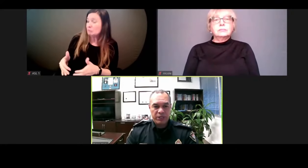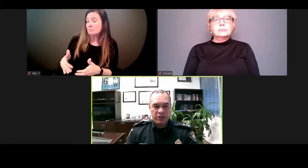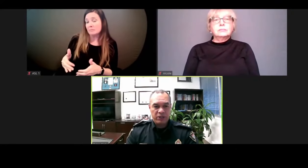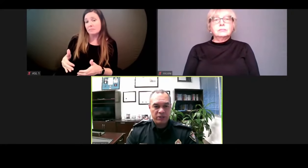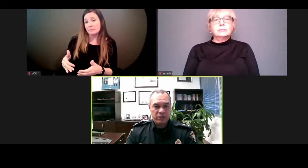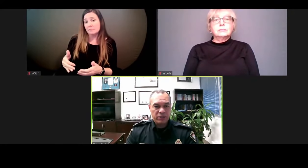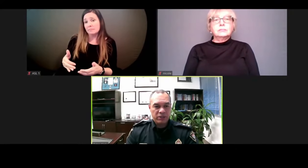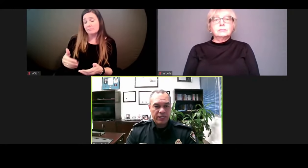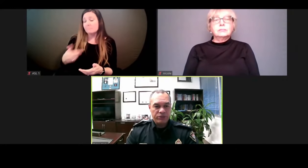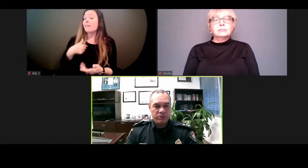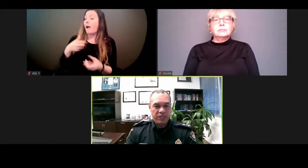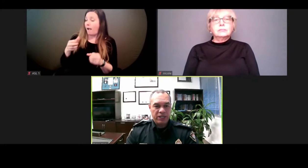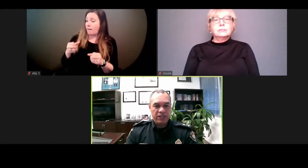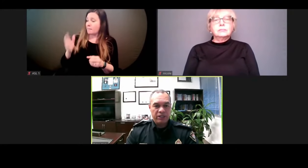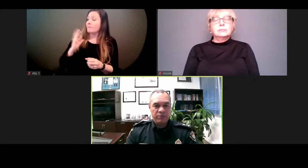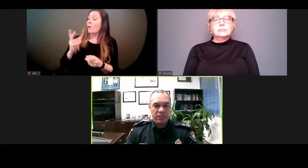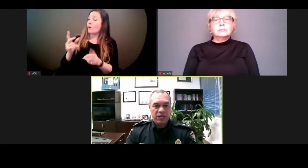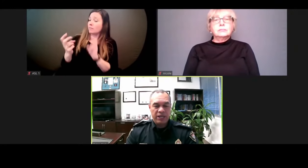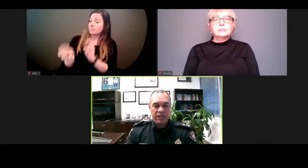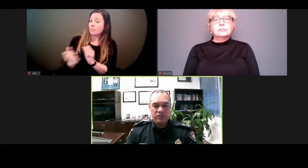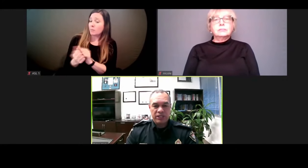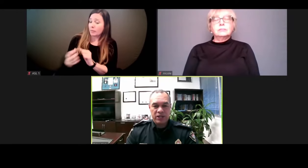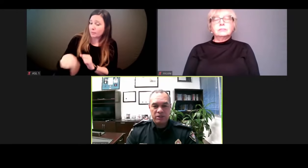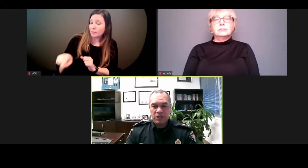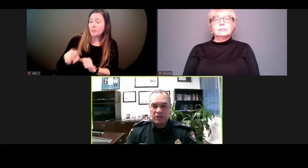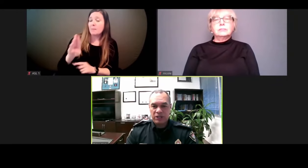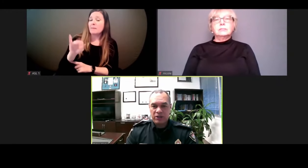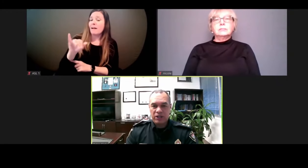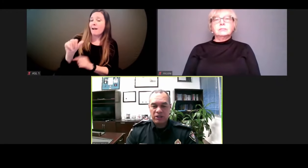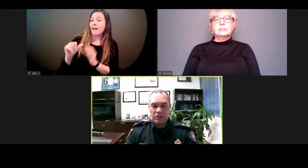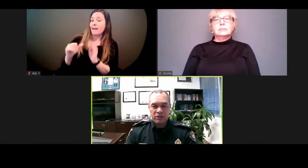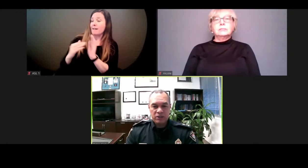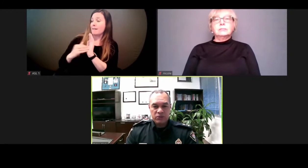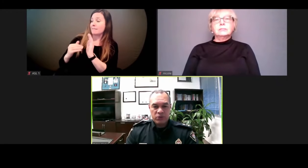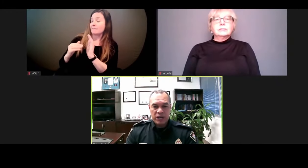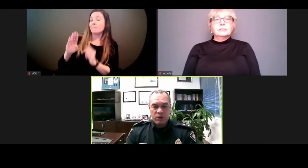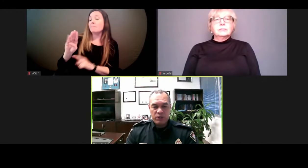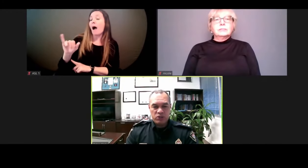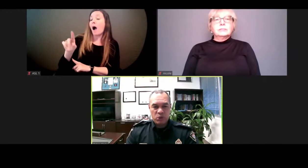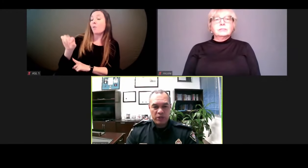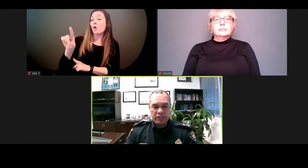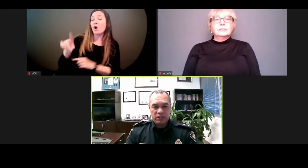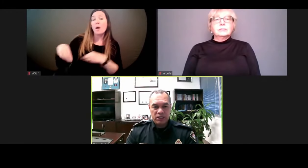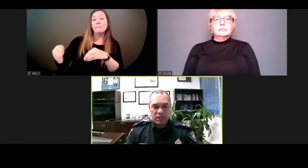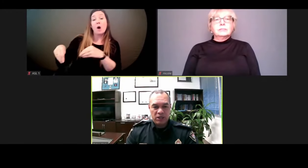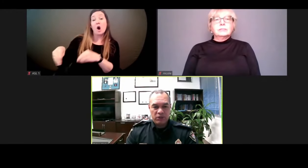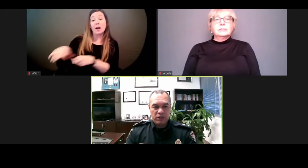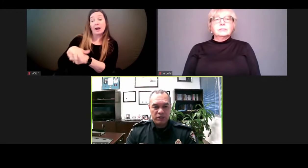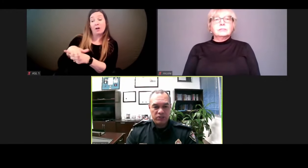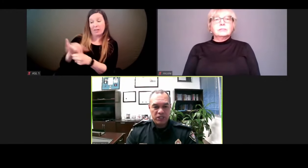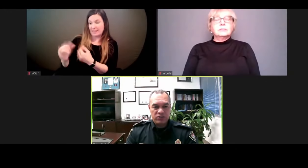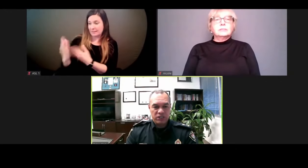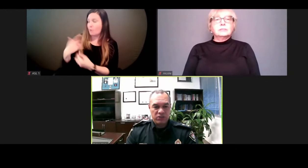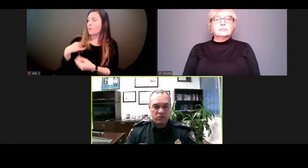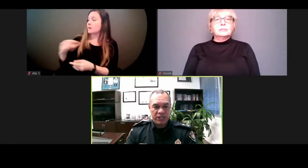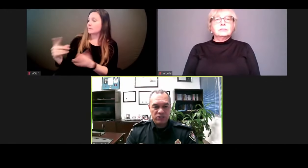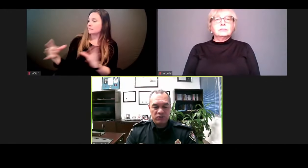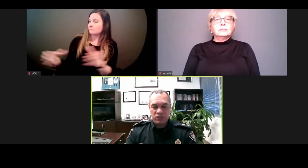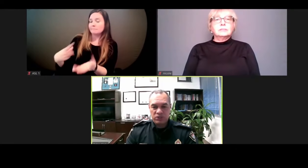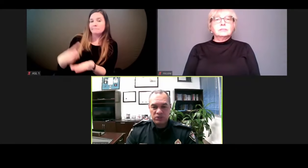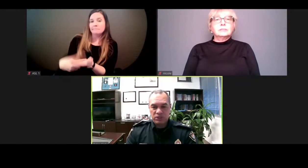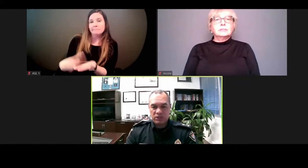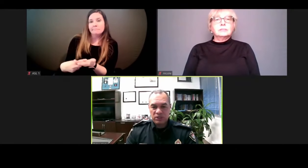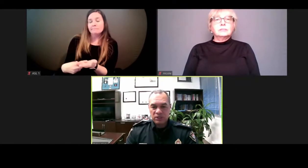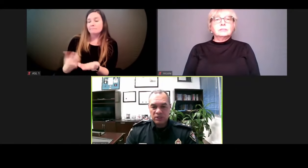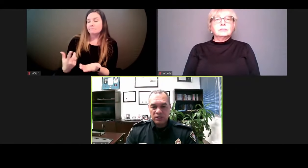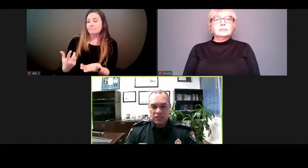the mayor, Councillor McKenney, and the BIAs down in the market area for an hour this morning. I'm discussing the range of